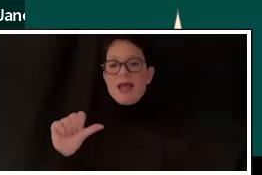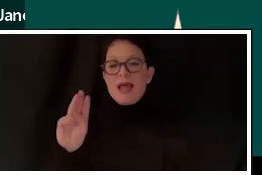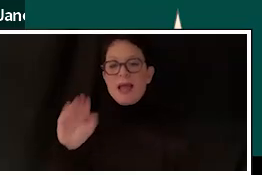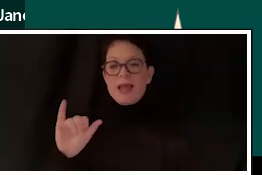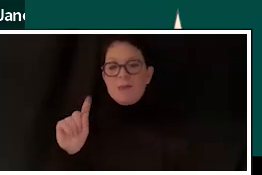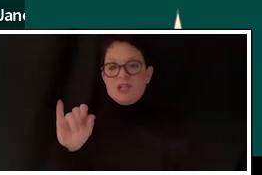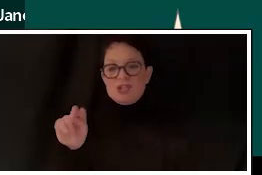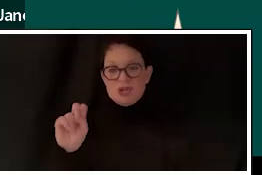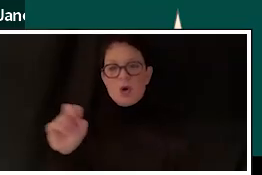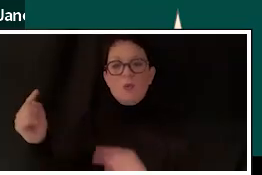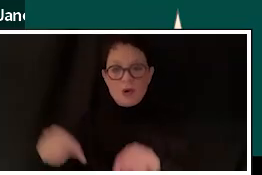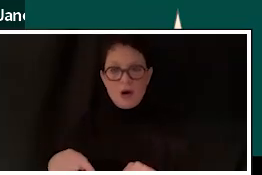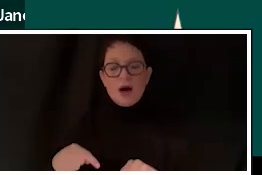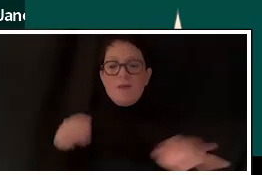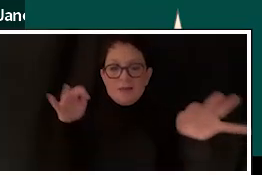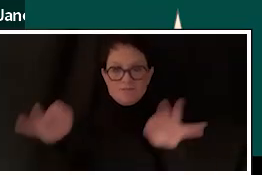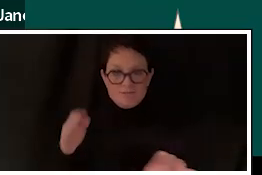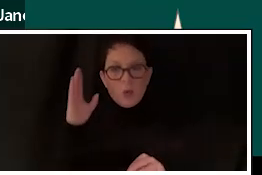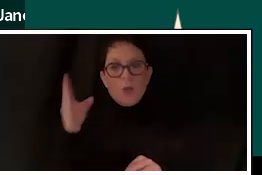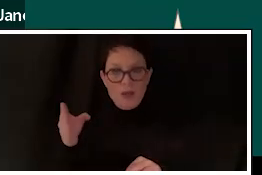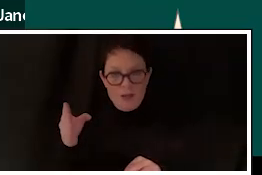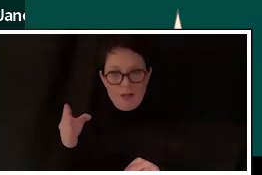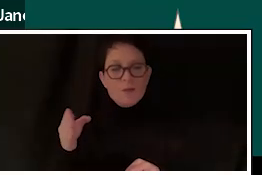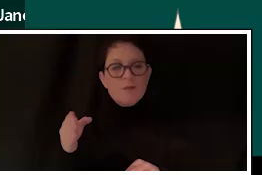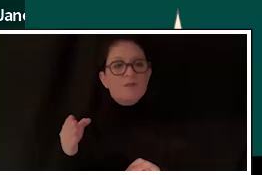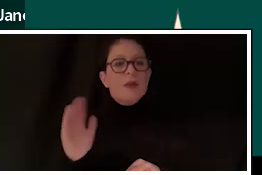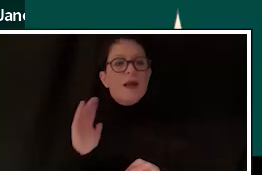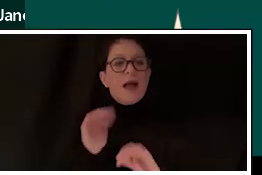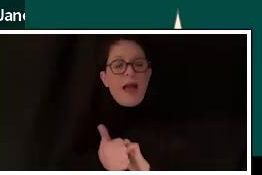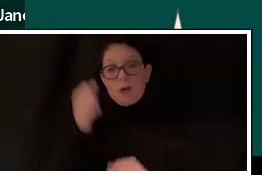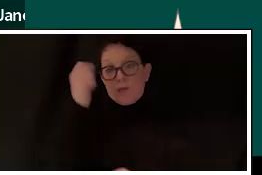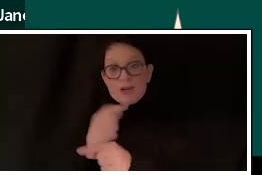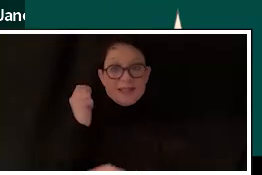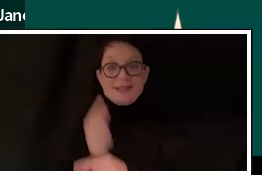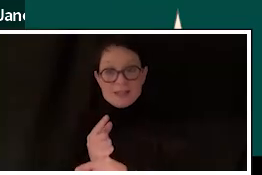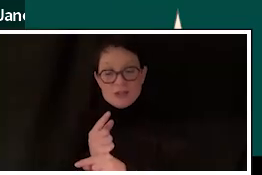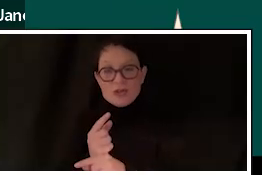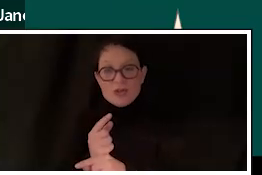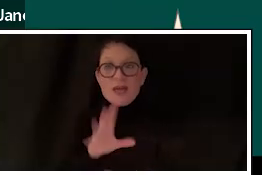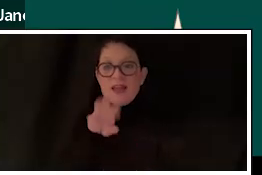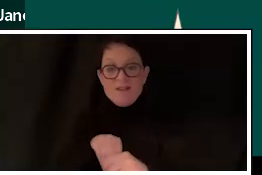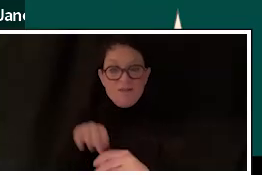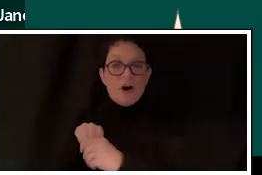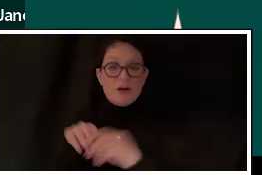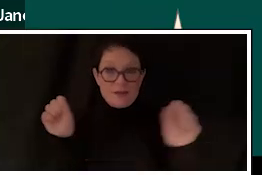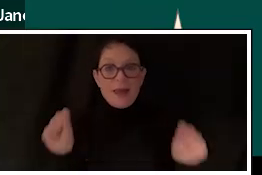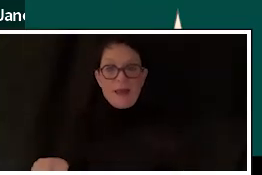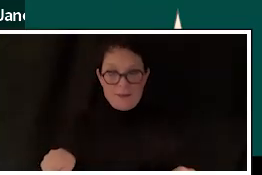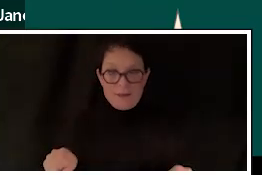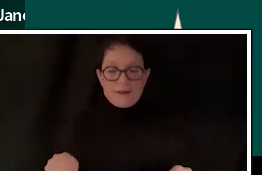be joining us to tell us about that group and how our brothers and sisters can get involved in that